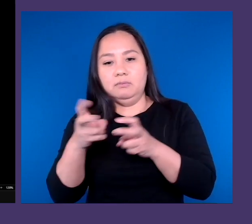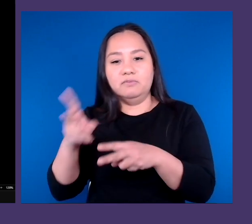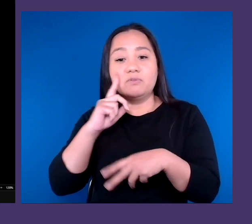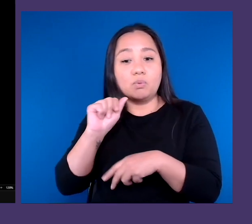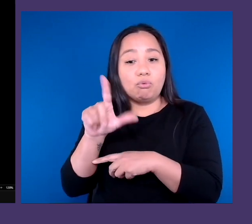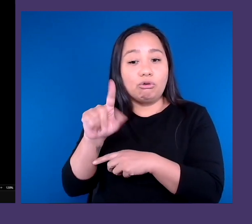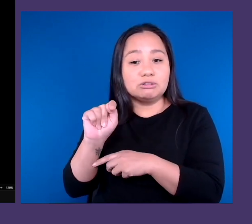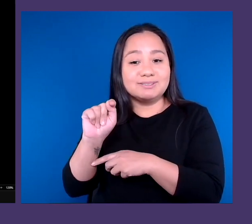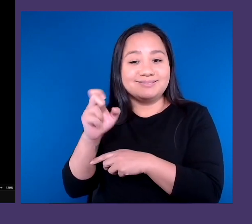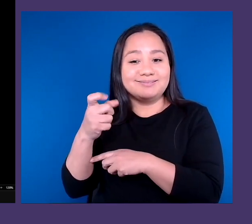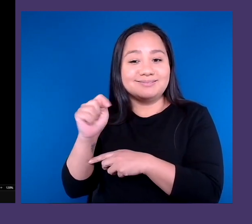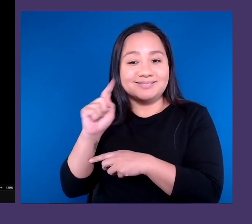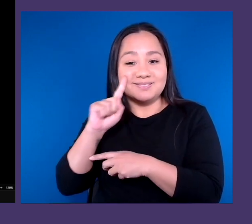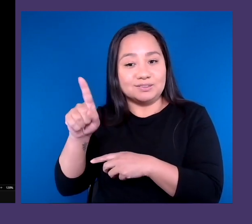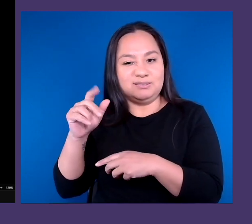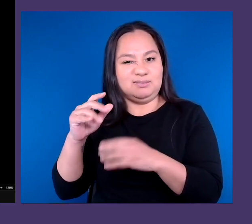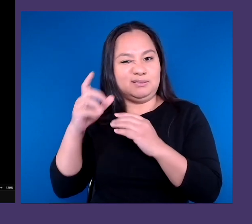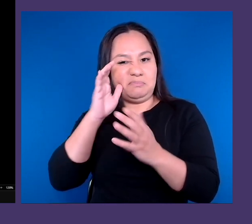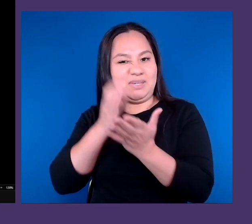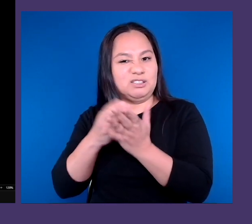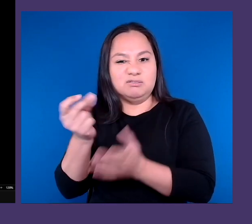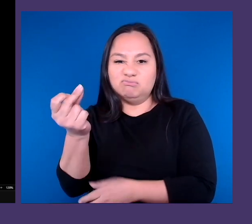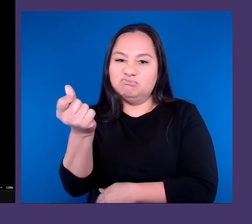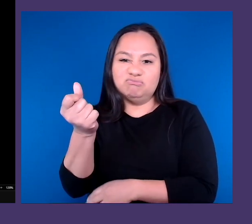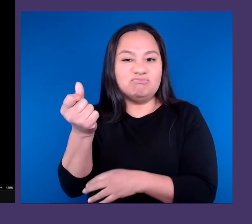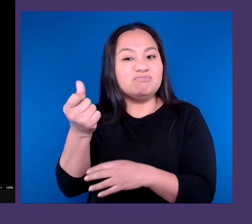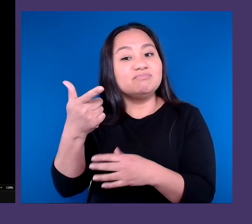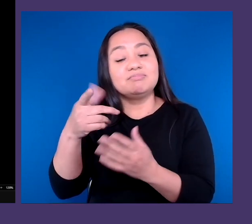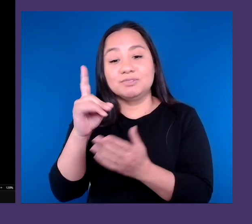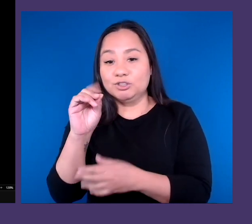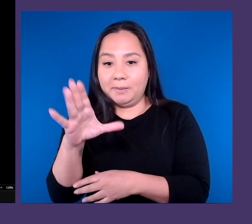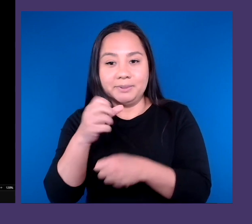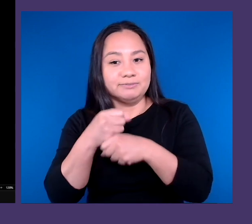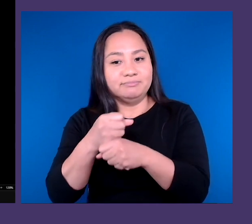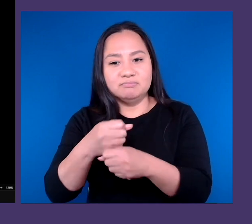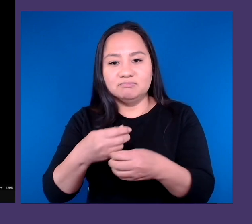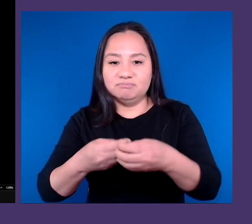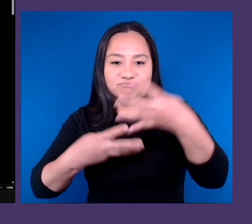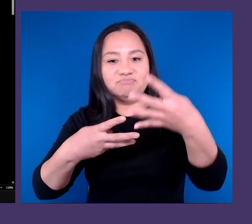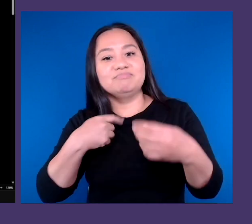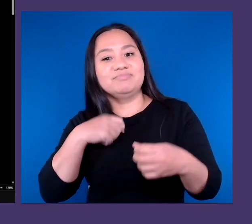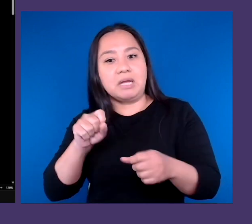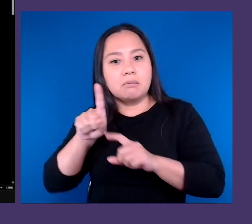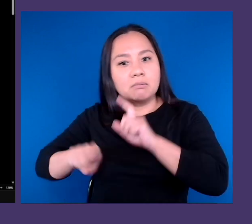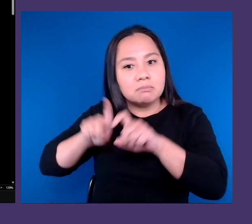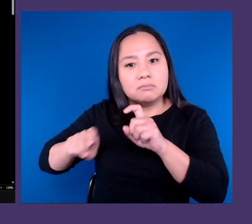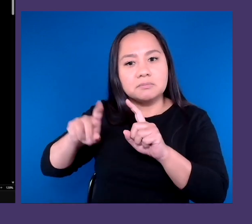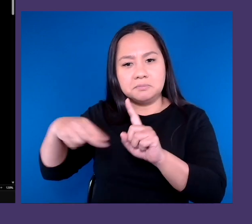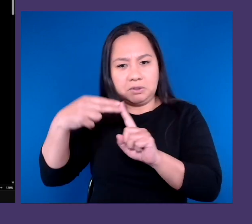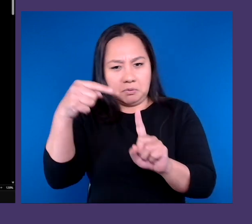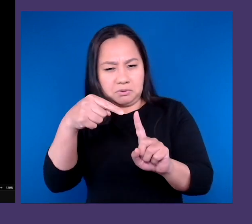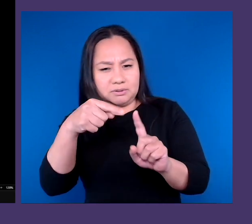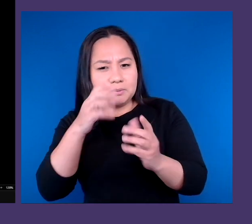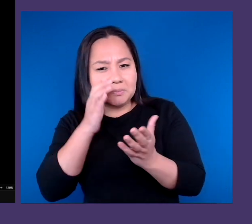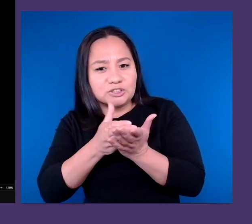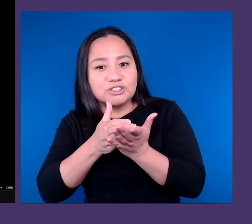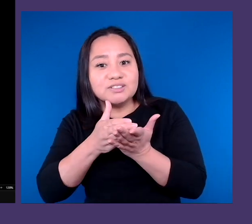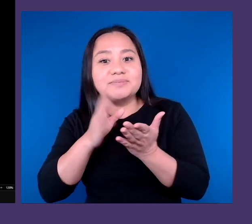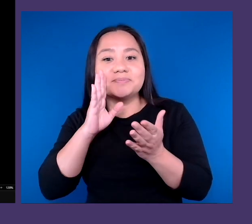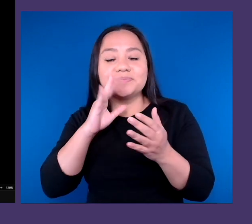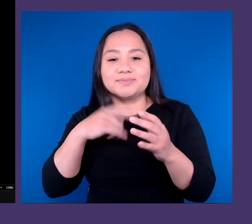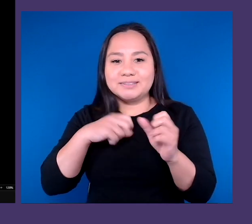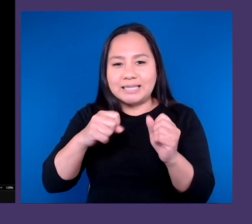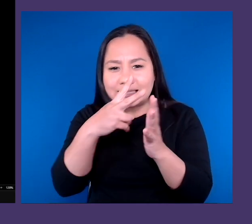make the document. And then even Yeah. better, I can ask it questions about the same image so I can totally dig in and get Yeah, the most out of getting it. back to this idea of